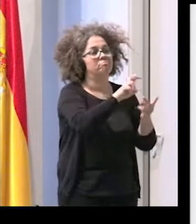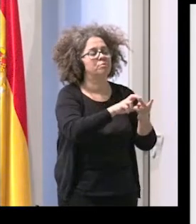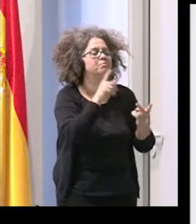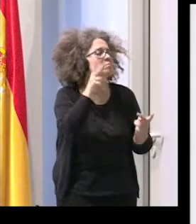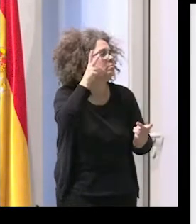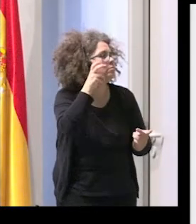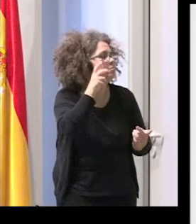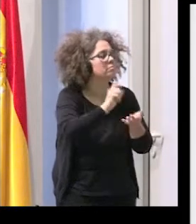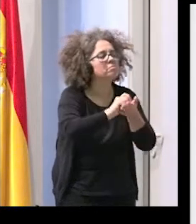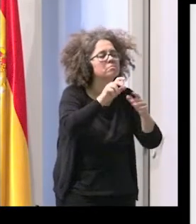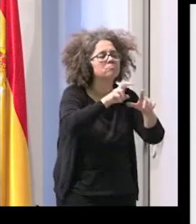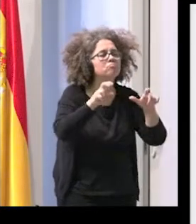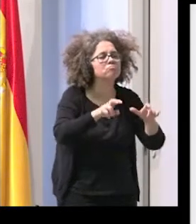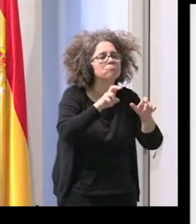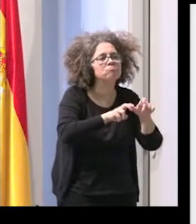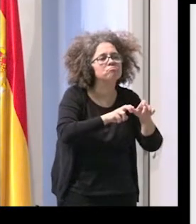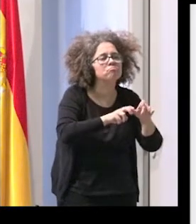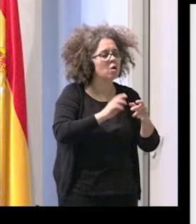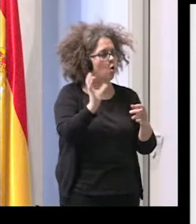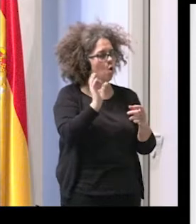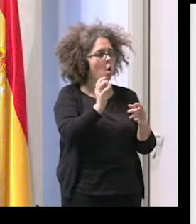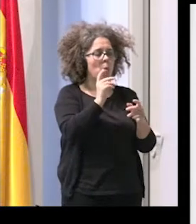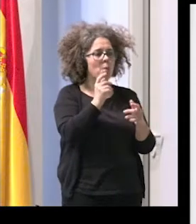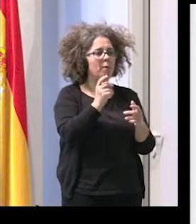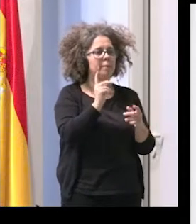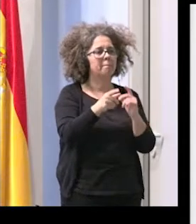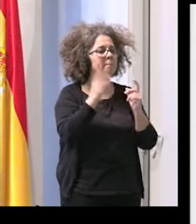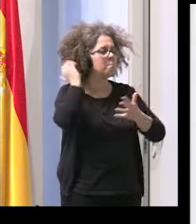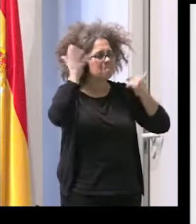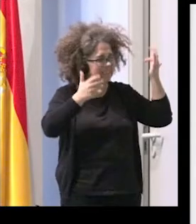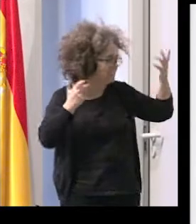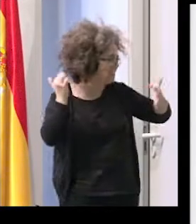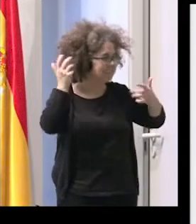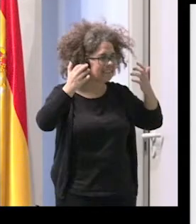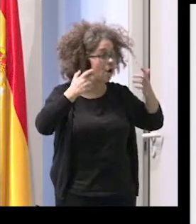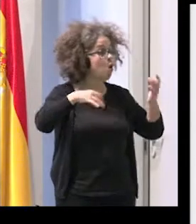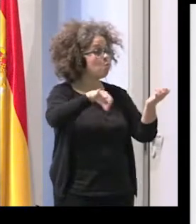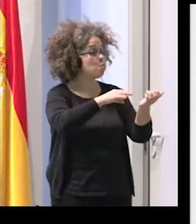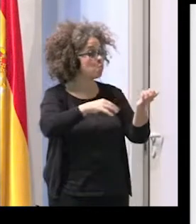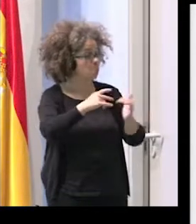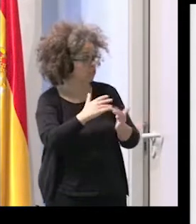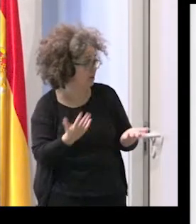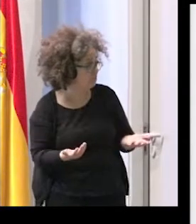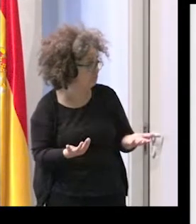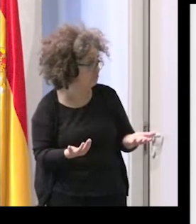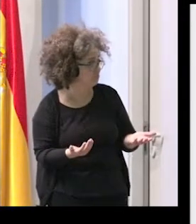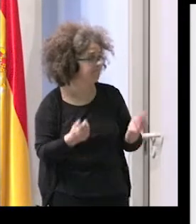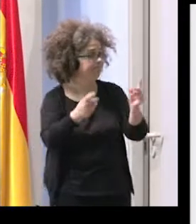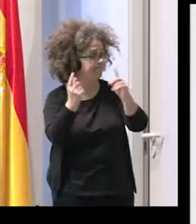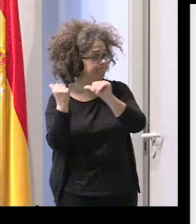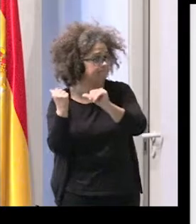with other sounds, so speech and noise alone, or music. And you can see clearly that